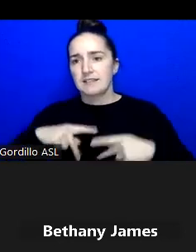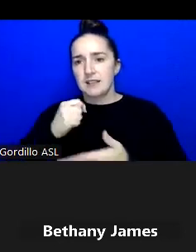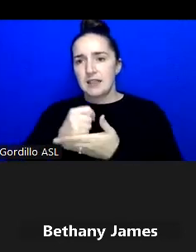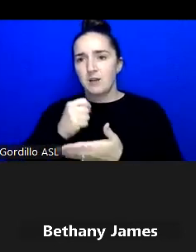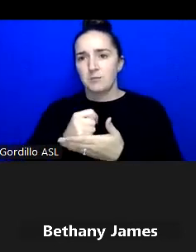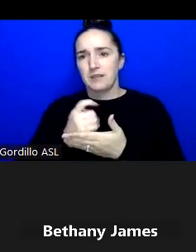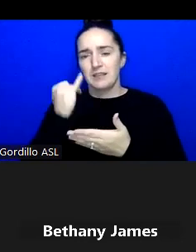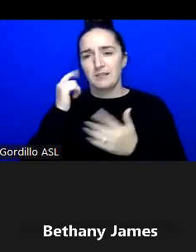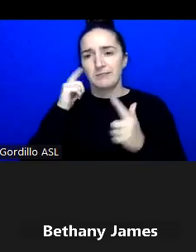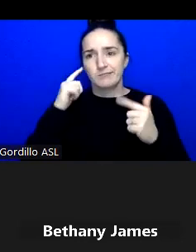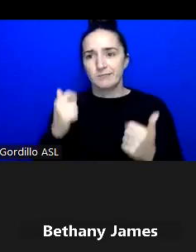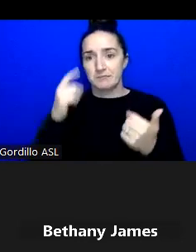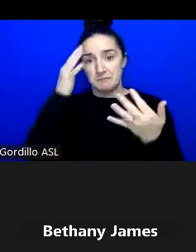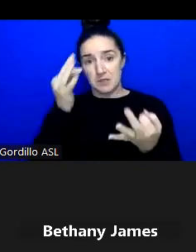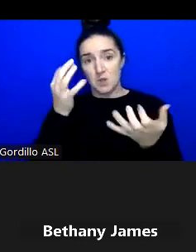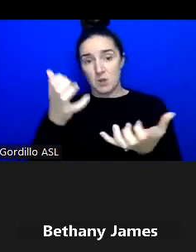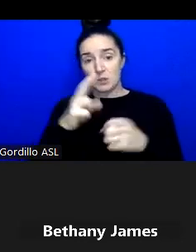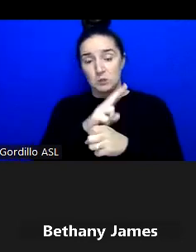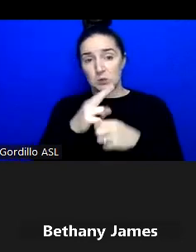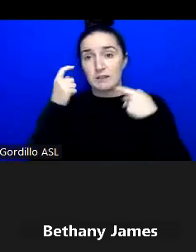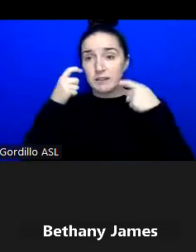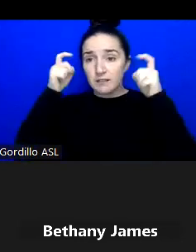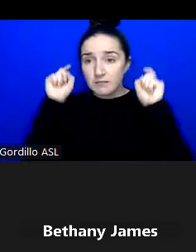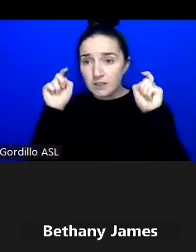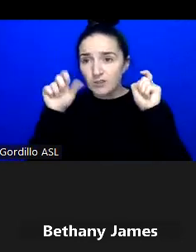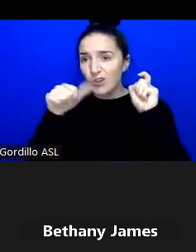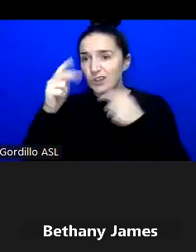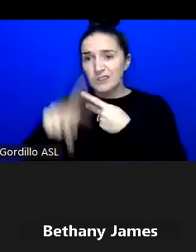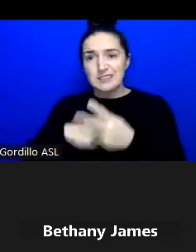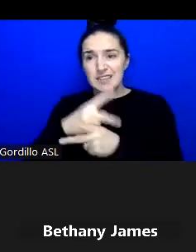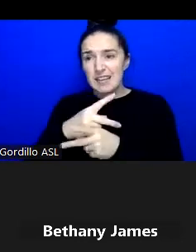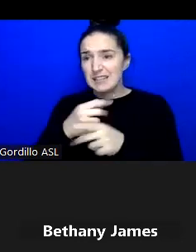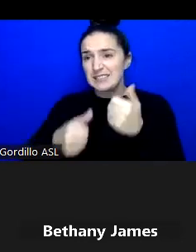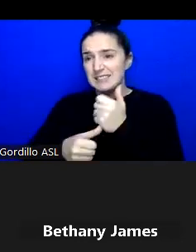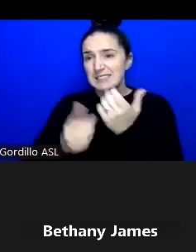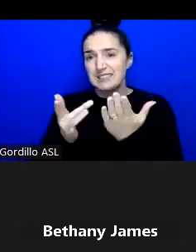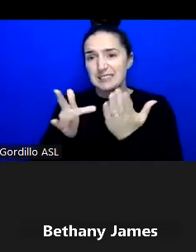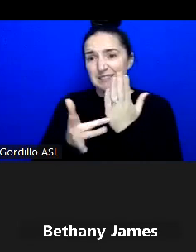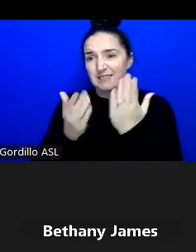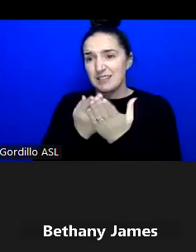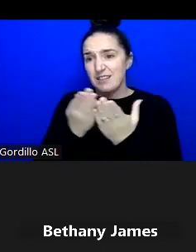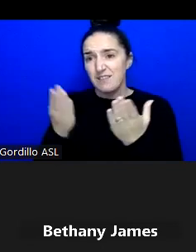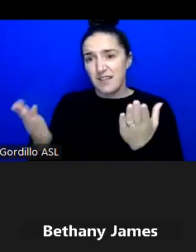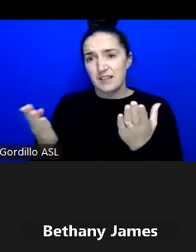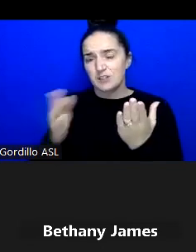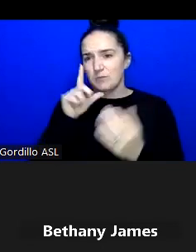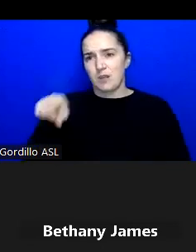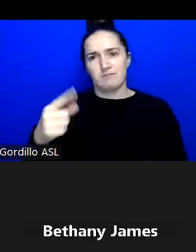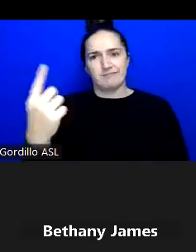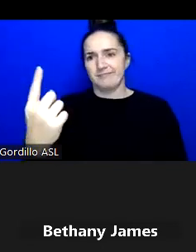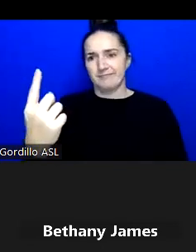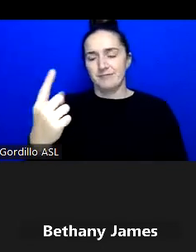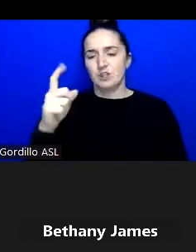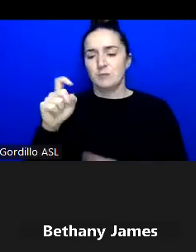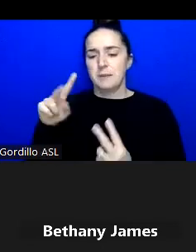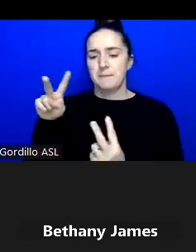to treat the loss with hearing aids or other types of assistive devices, it really shouldn't be done in isolation. It should be